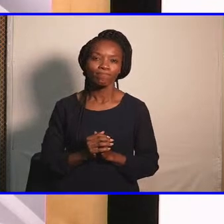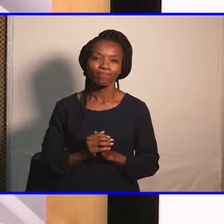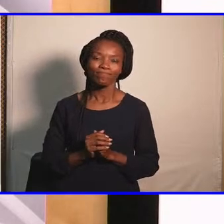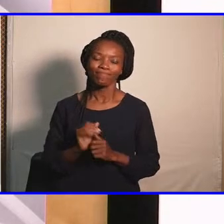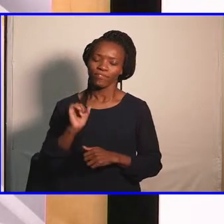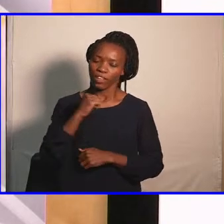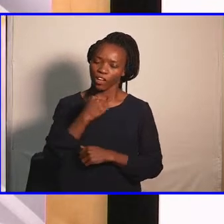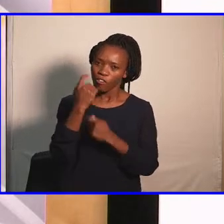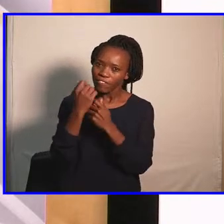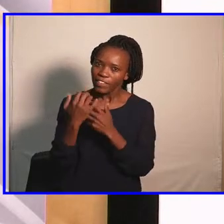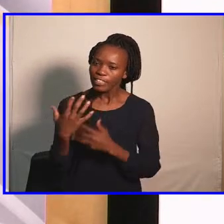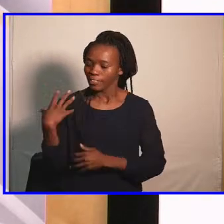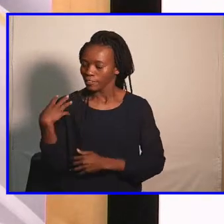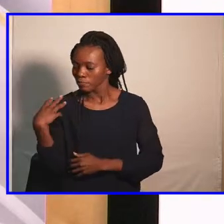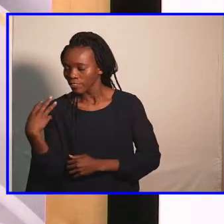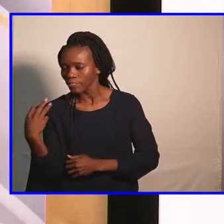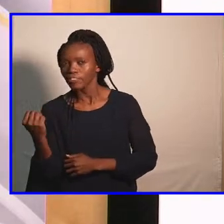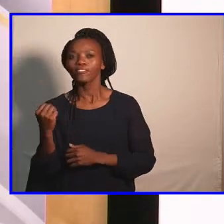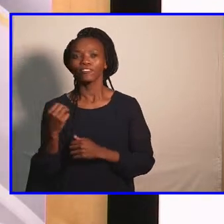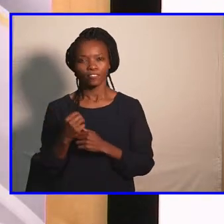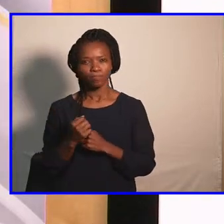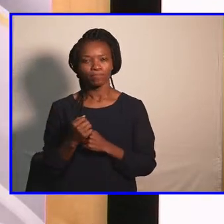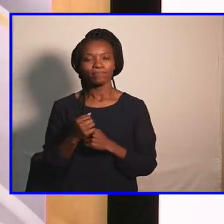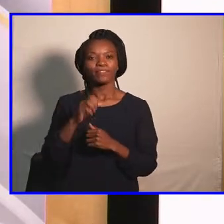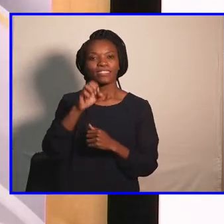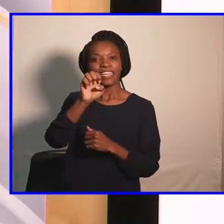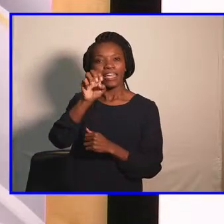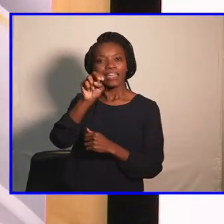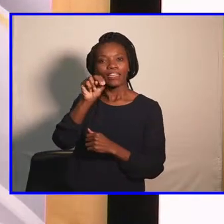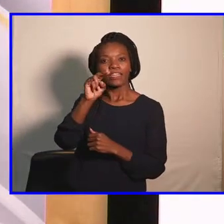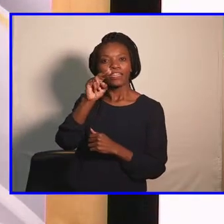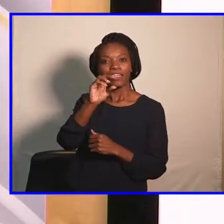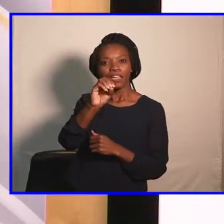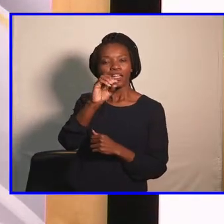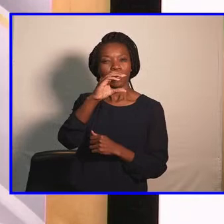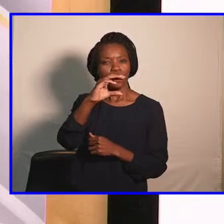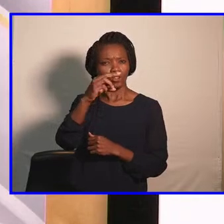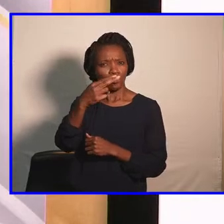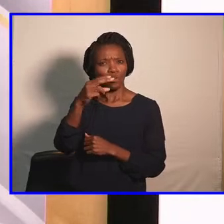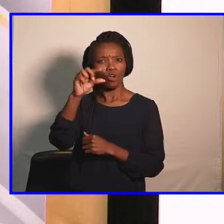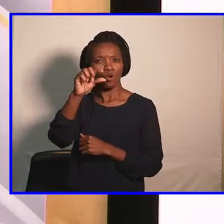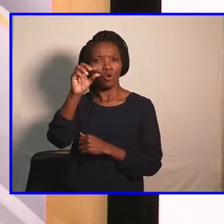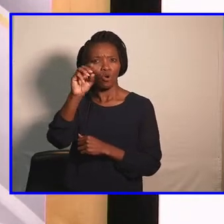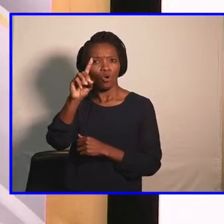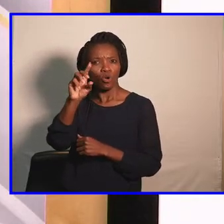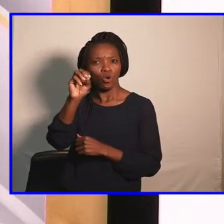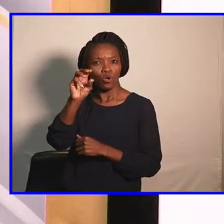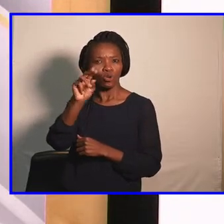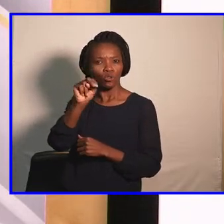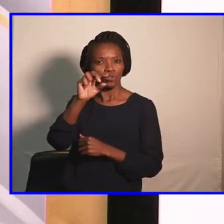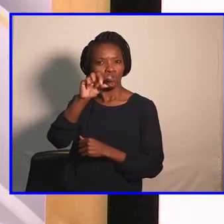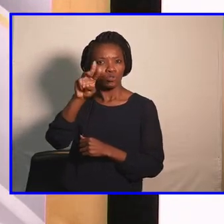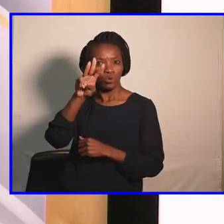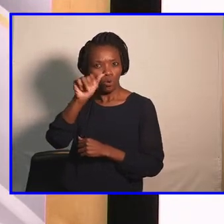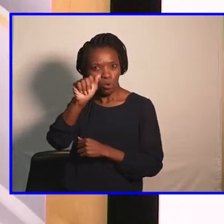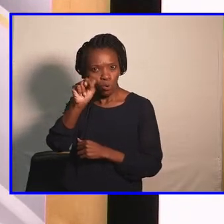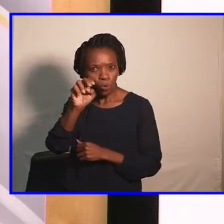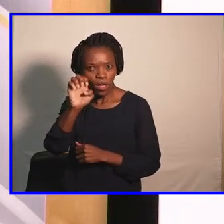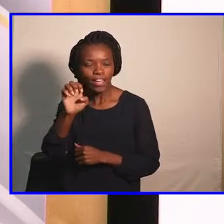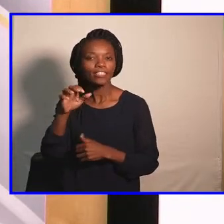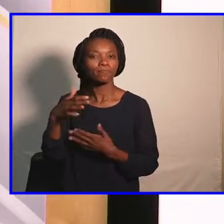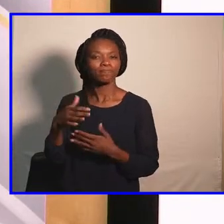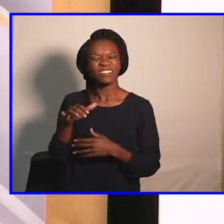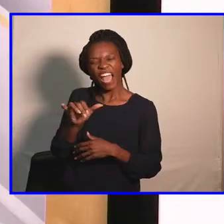our Finance Minister, Enoch Godongwana, and fellow members of the